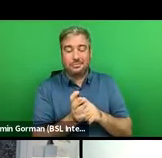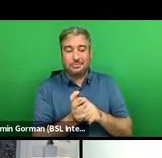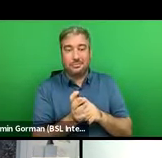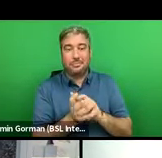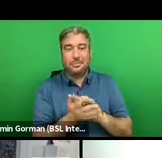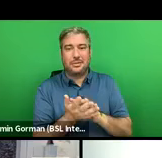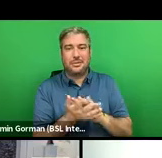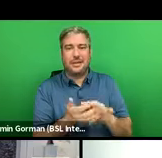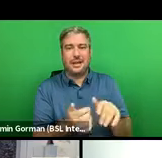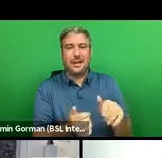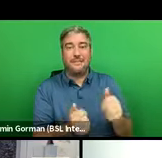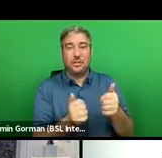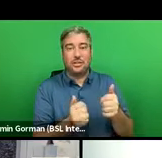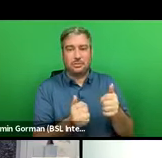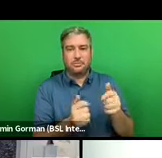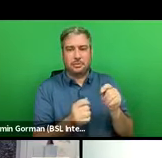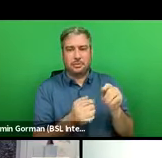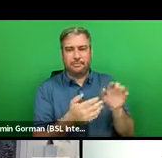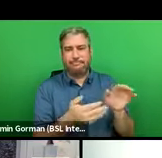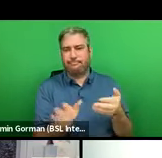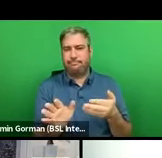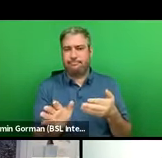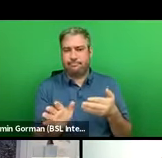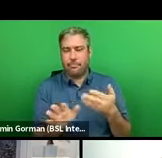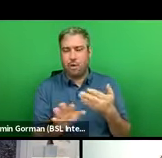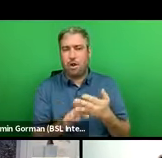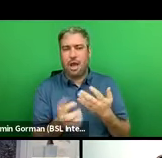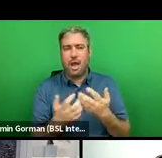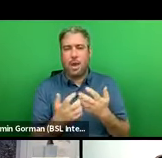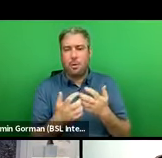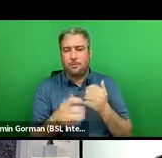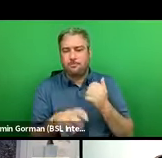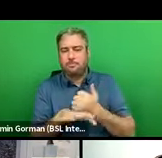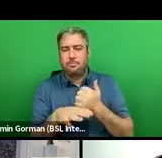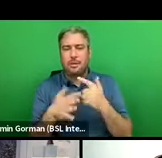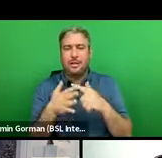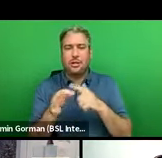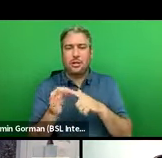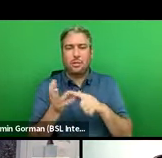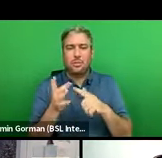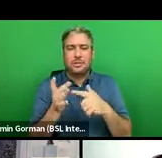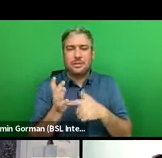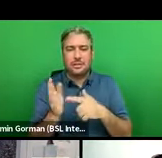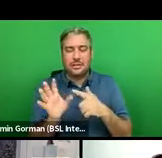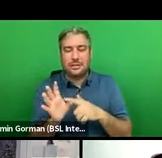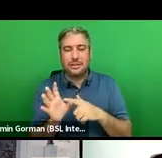restore equity and social agenda, which means necessarily to go to